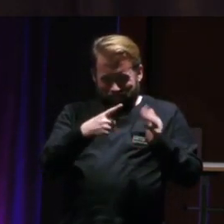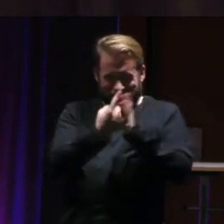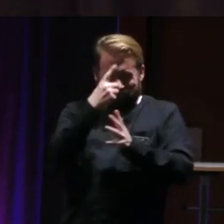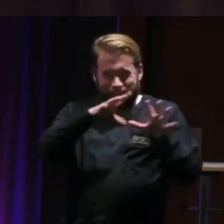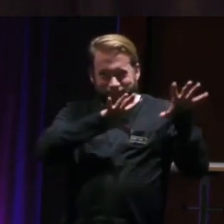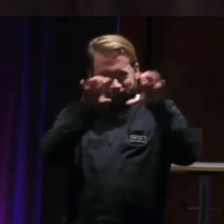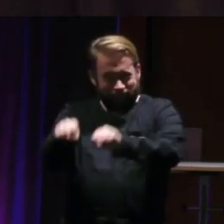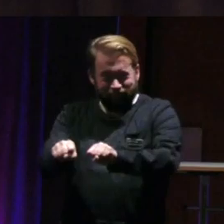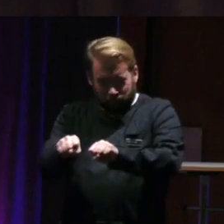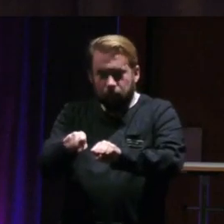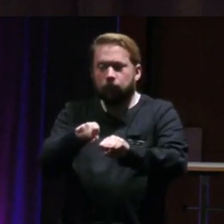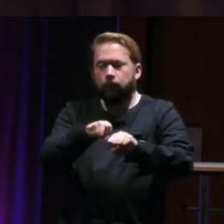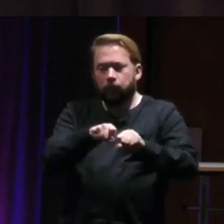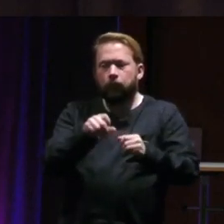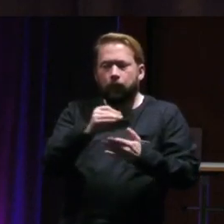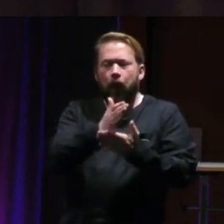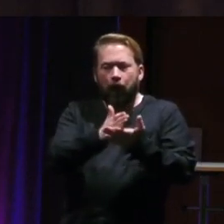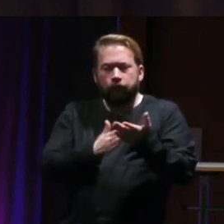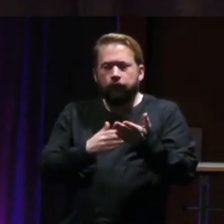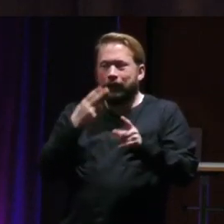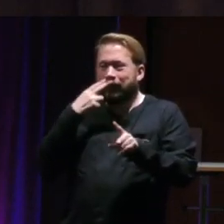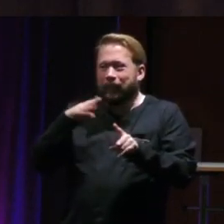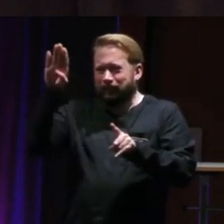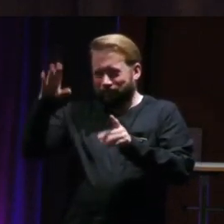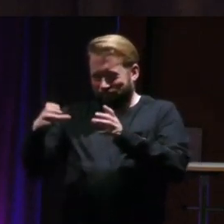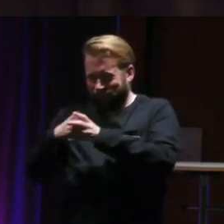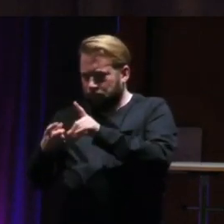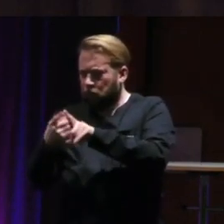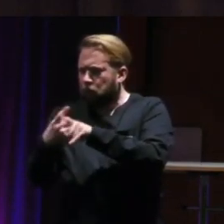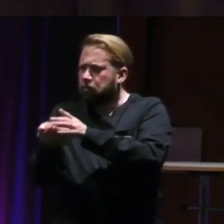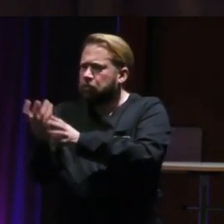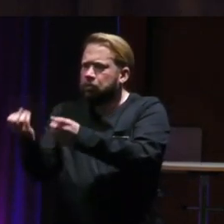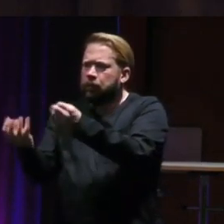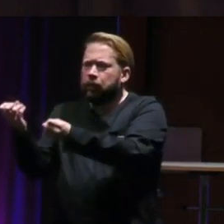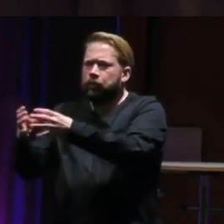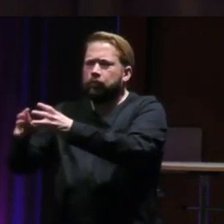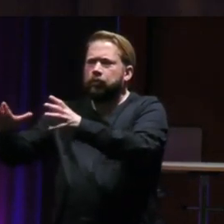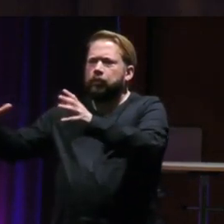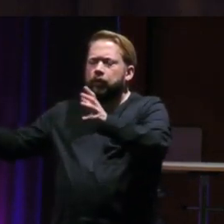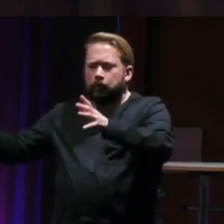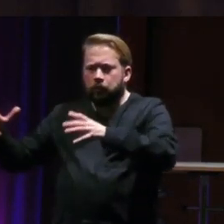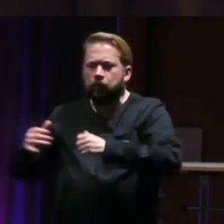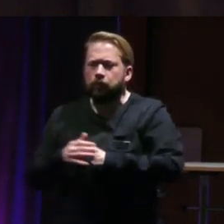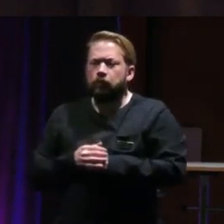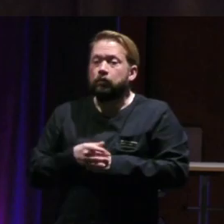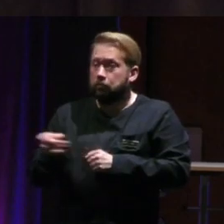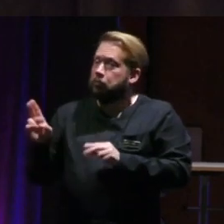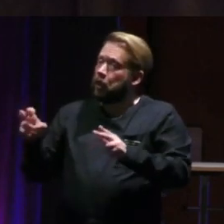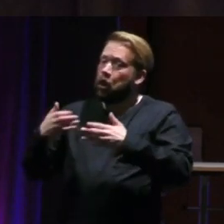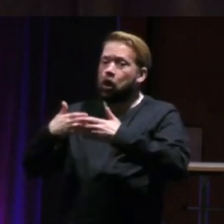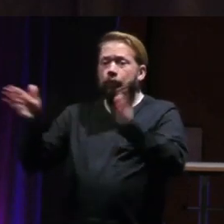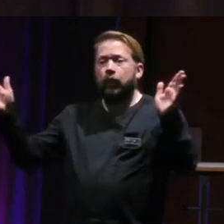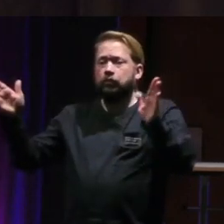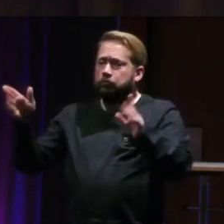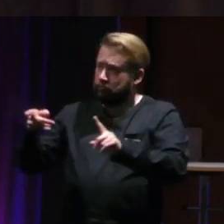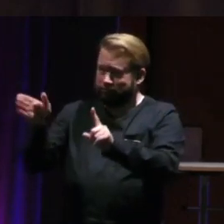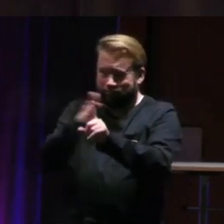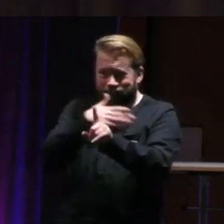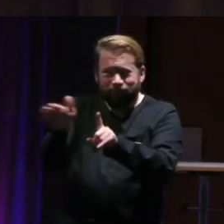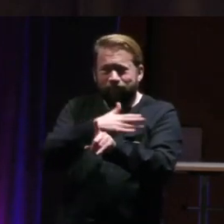quasi-Nazi groups start to appear in Russia, and they openly beat people